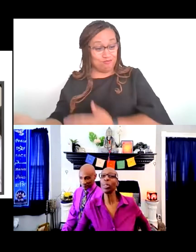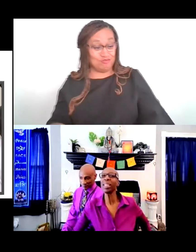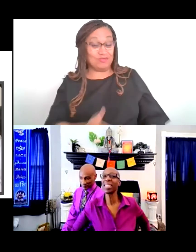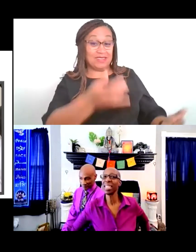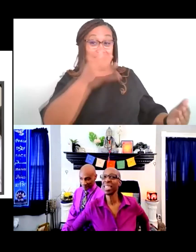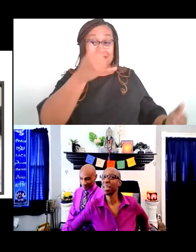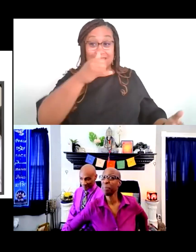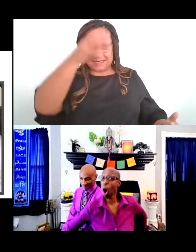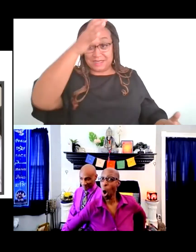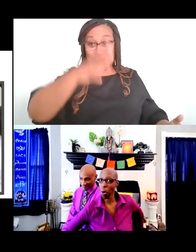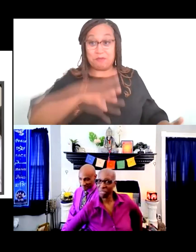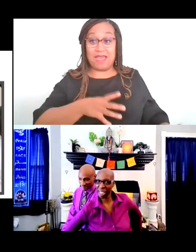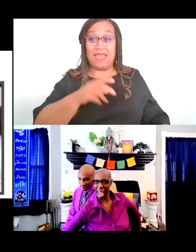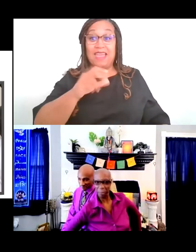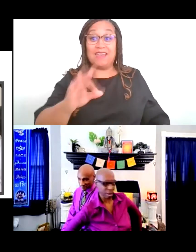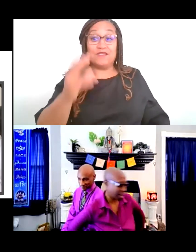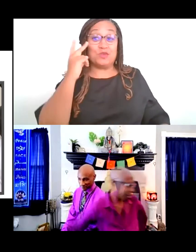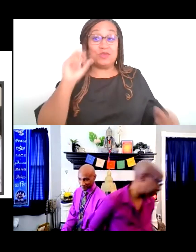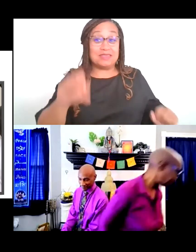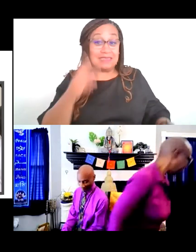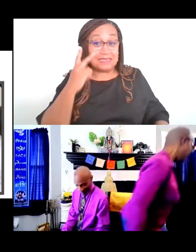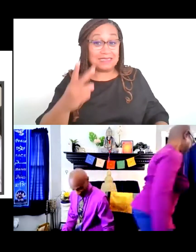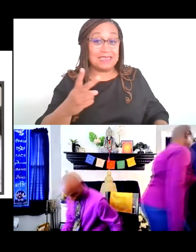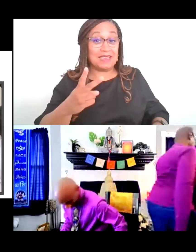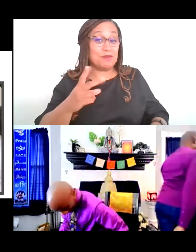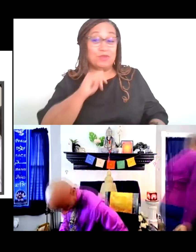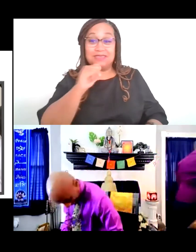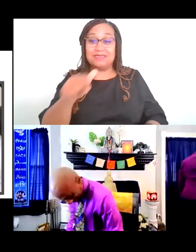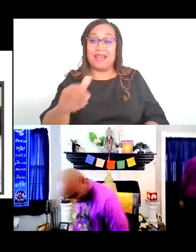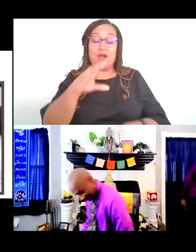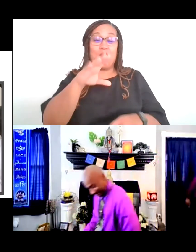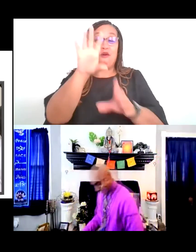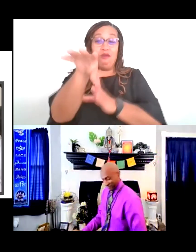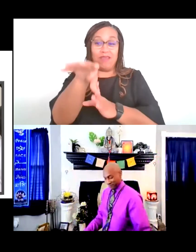could only see him off camera.